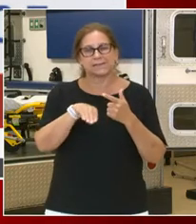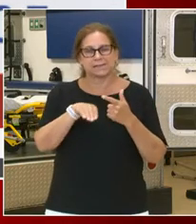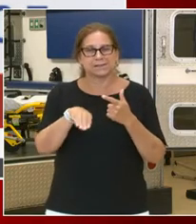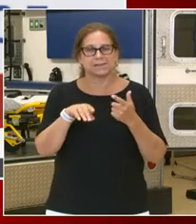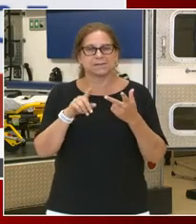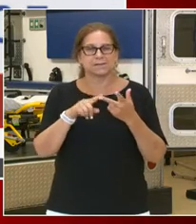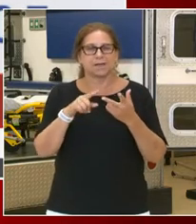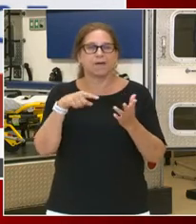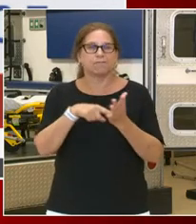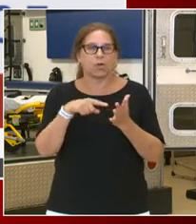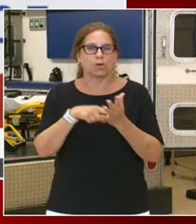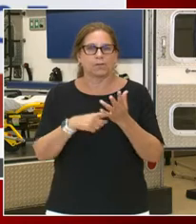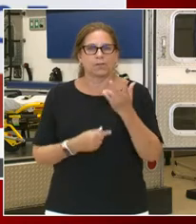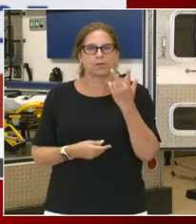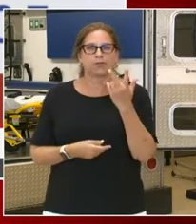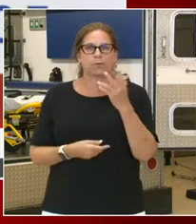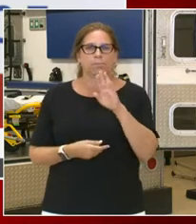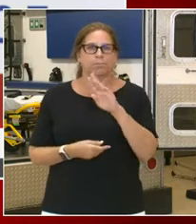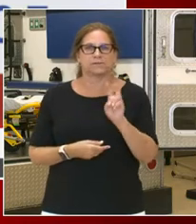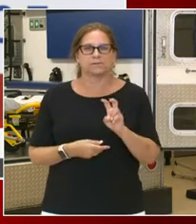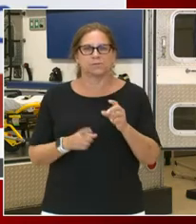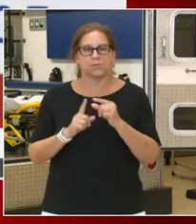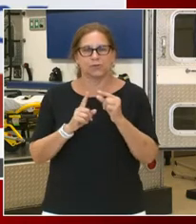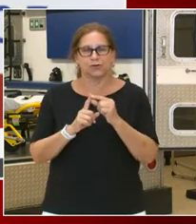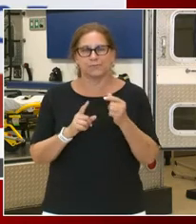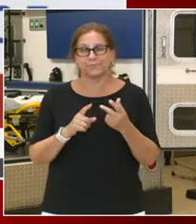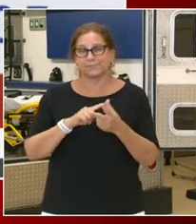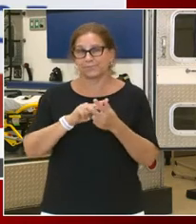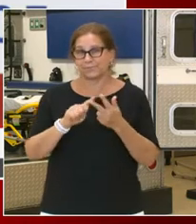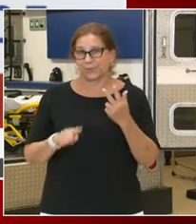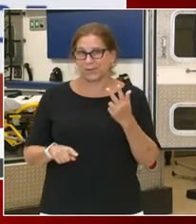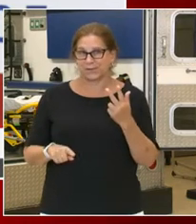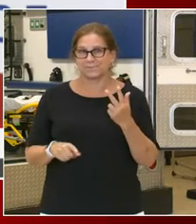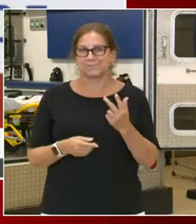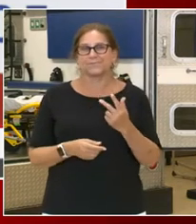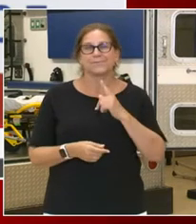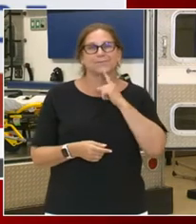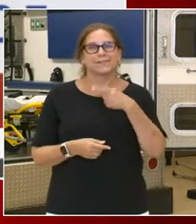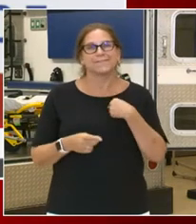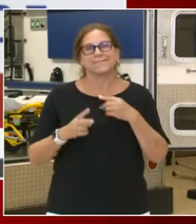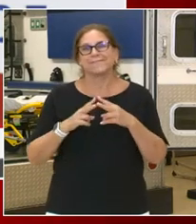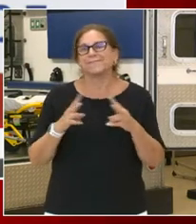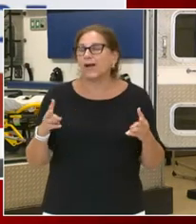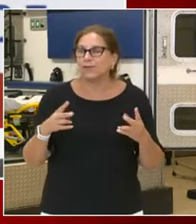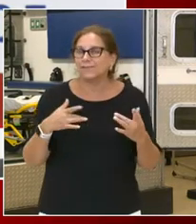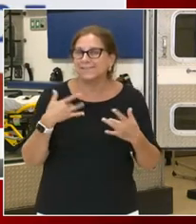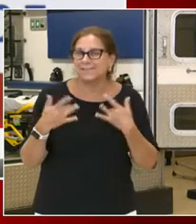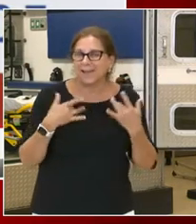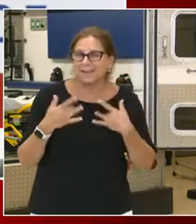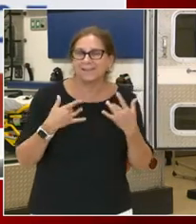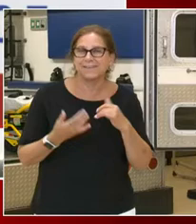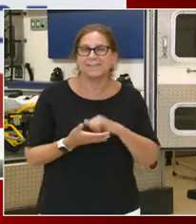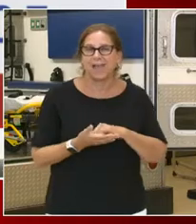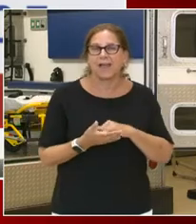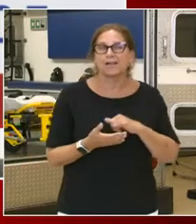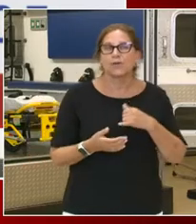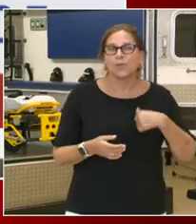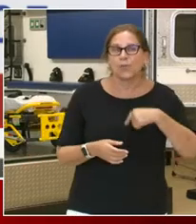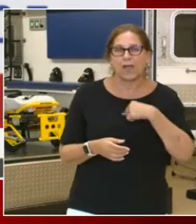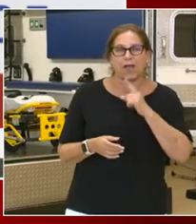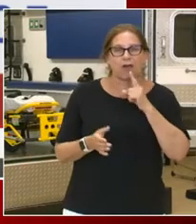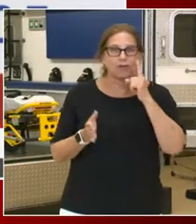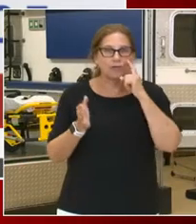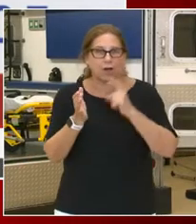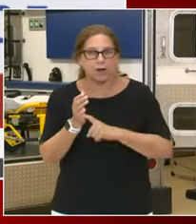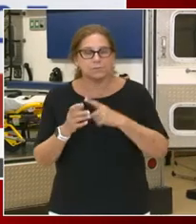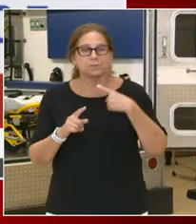put forward. In this instance, I'm particularly excited about the fact that we recognize, in order for people to return to work, and in